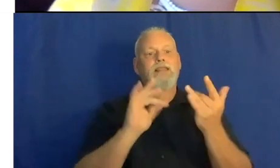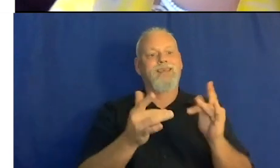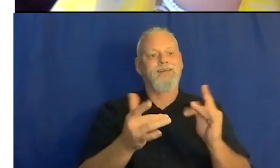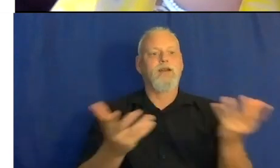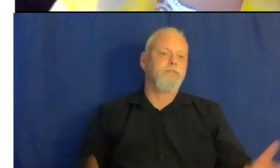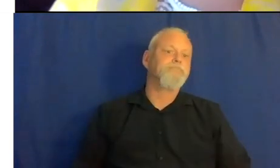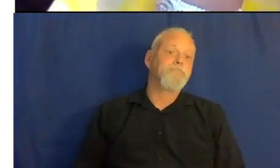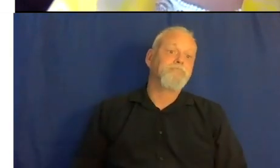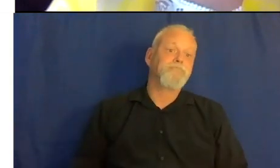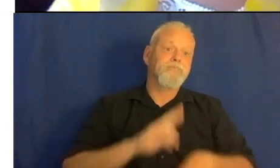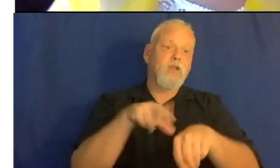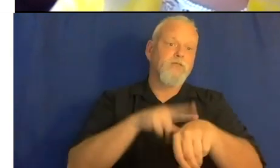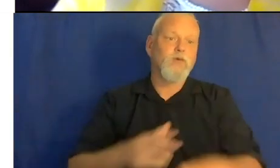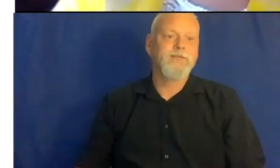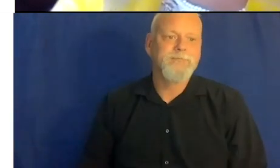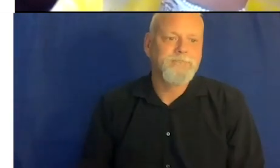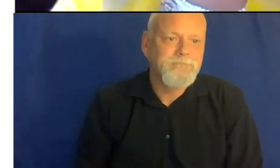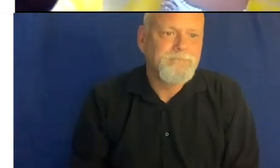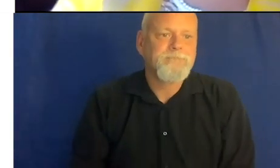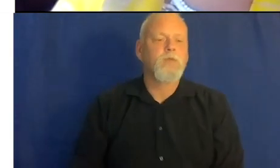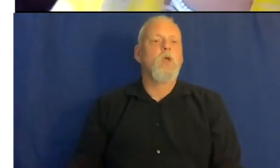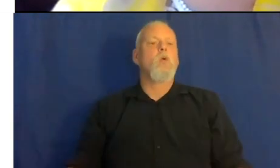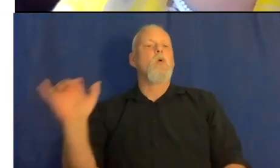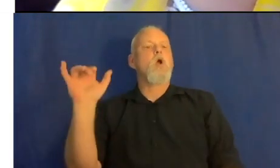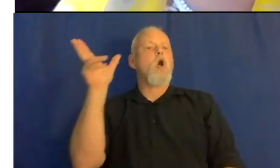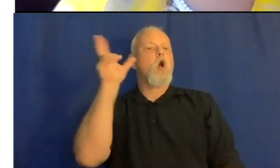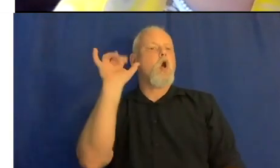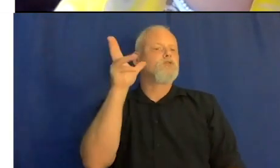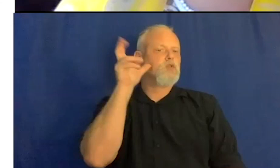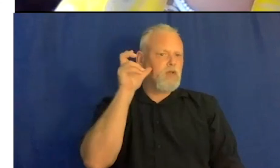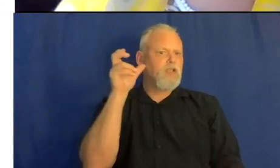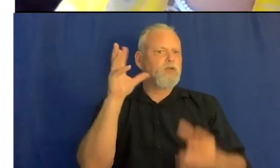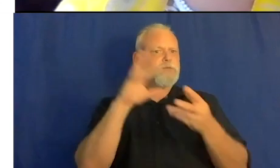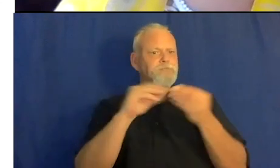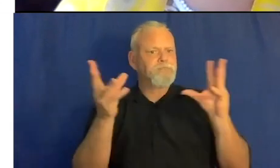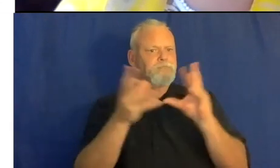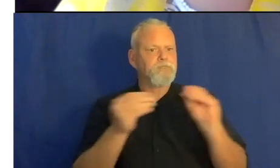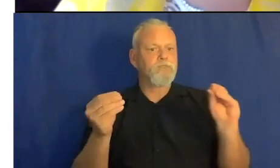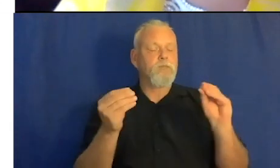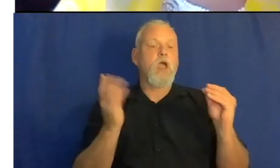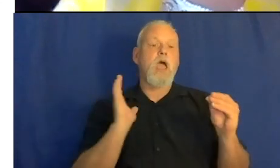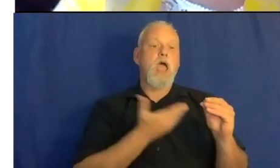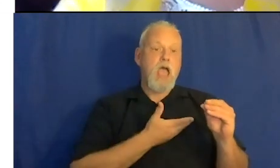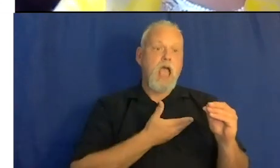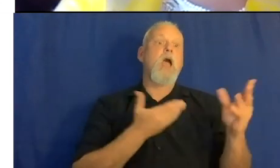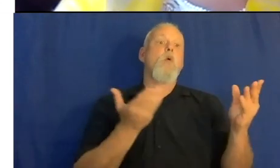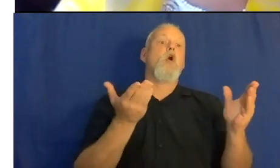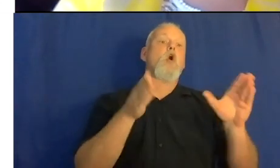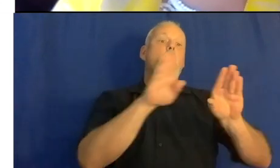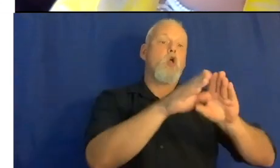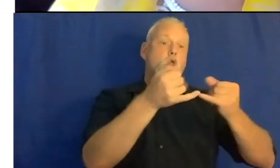course. We're also hearing anecdotal evidence that the nation's closed borders are impacting people who